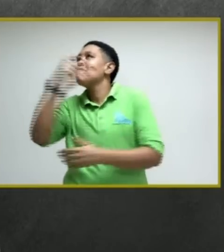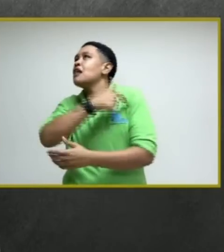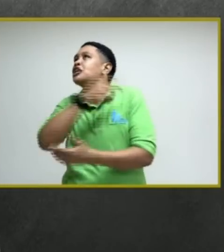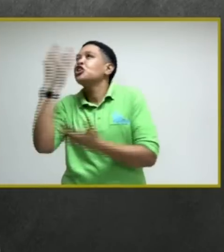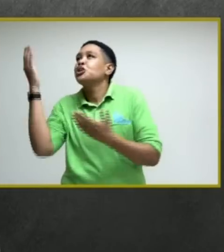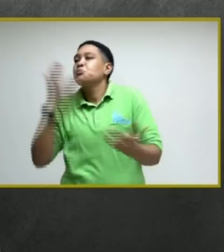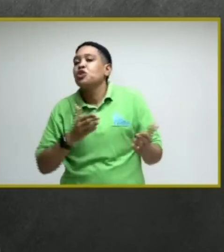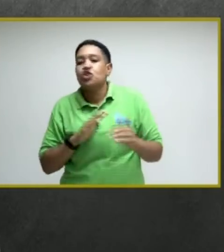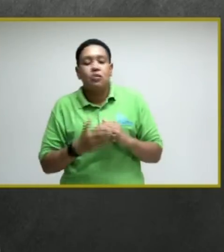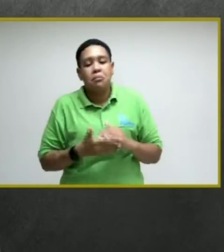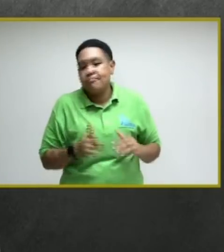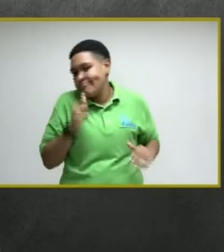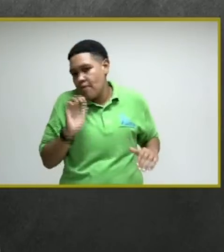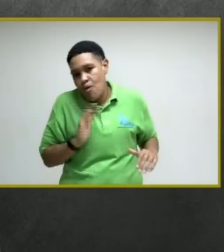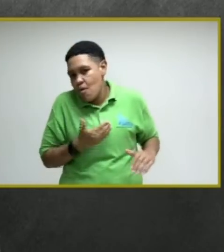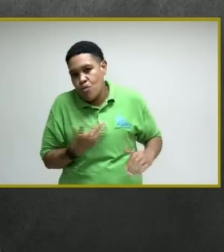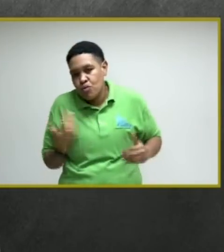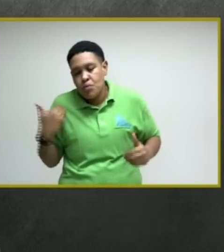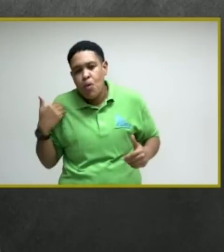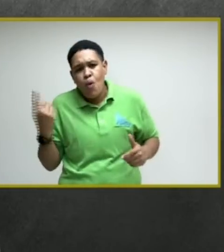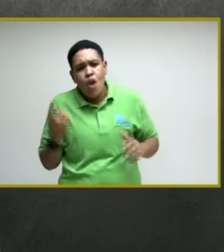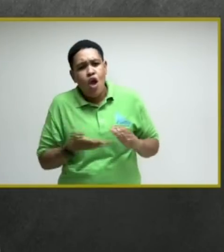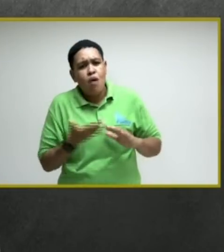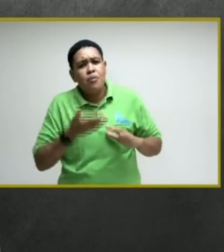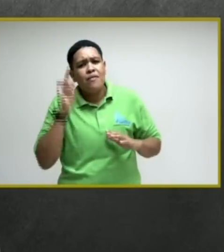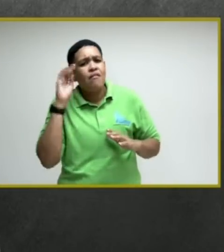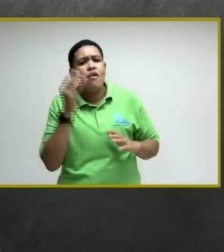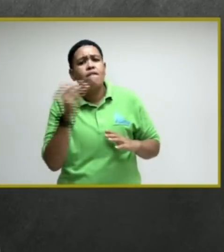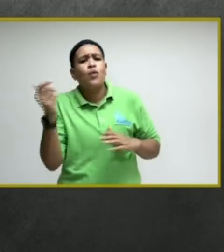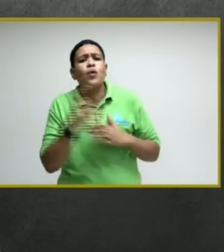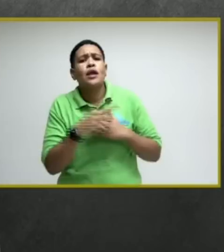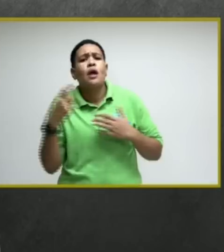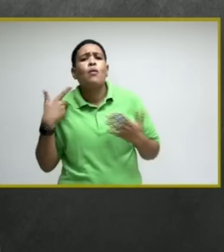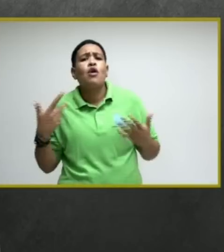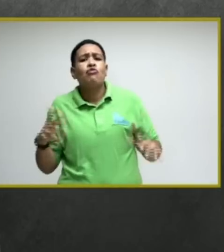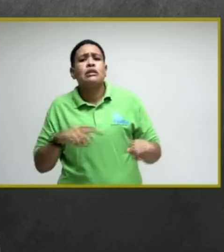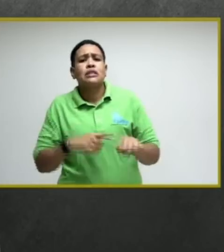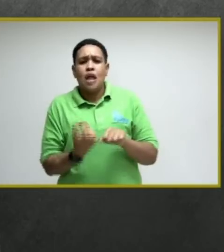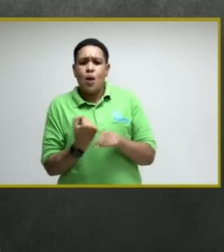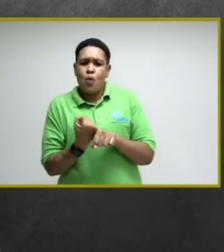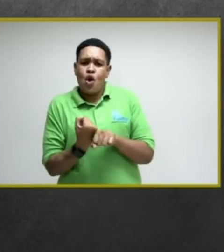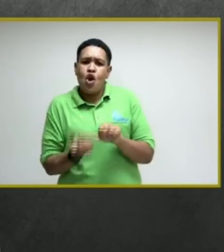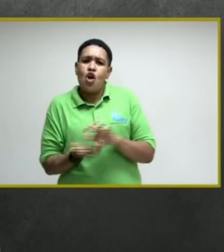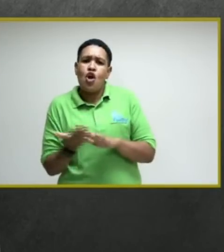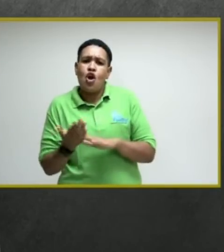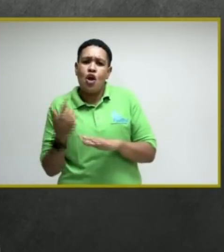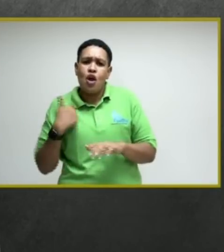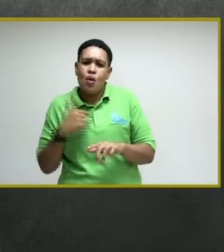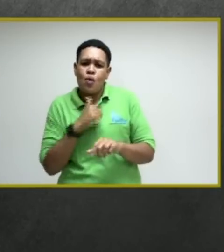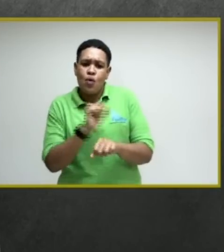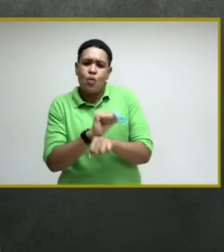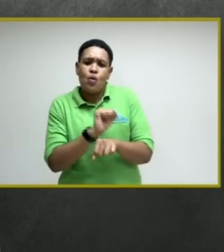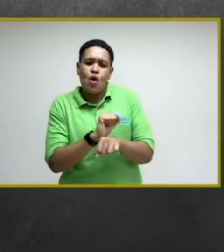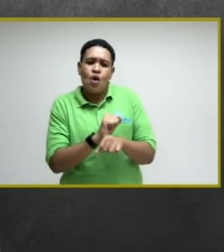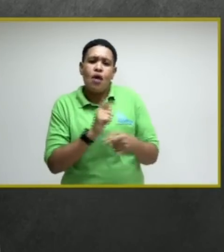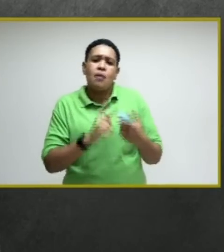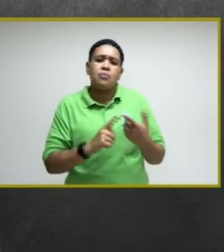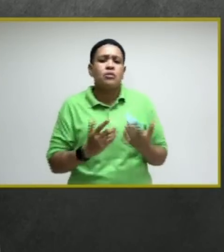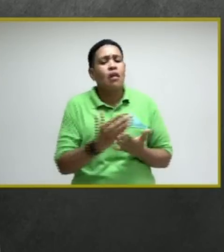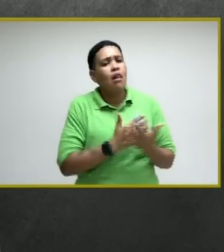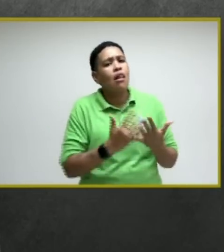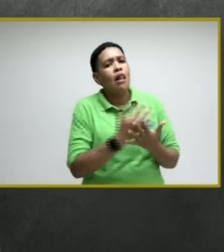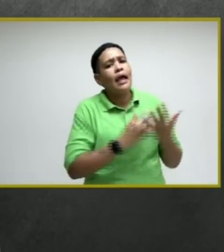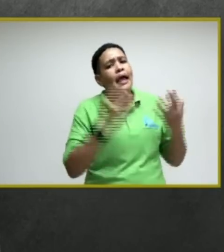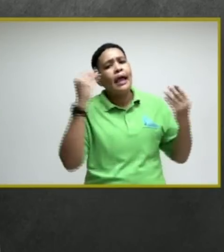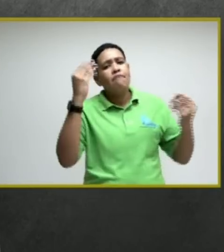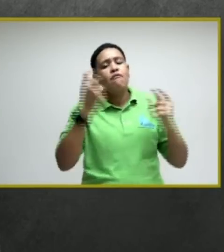in operation for a few days, Minister, I think we have already begun work, and we are working and obtaining information